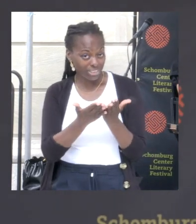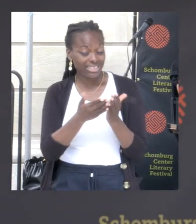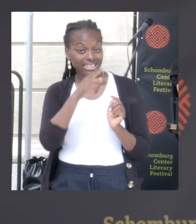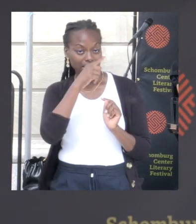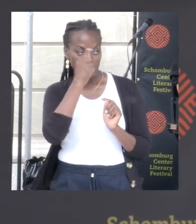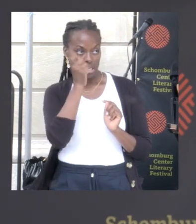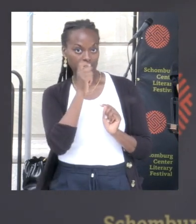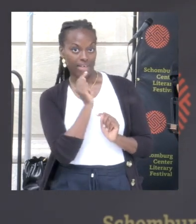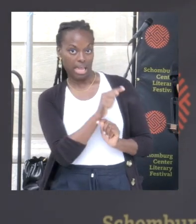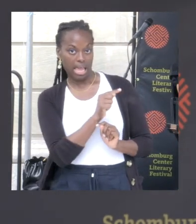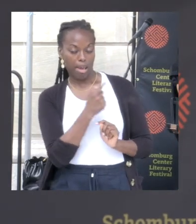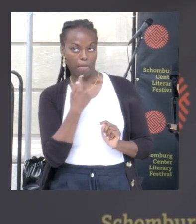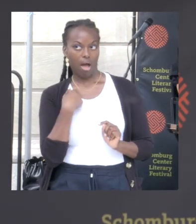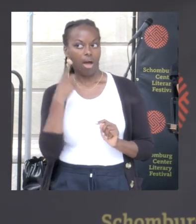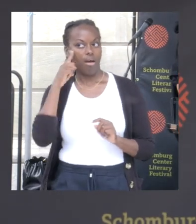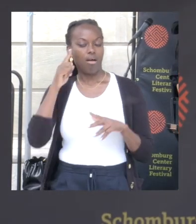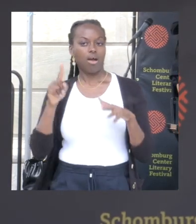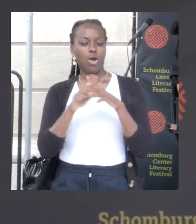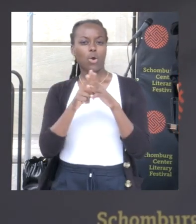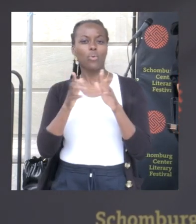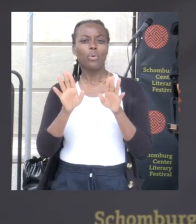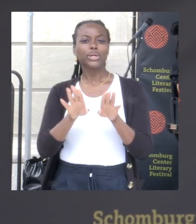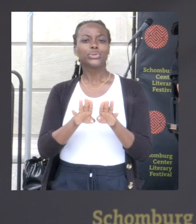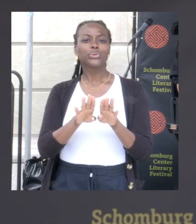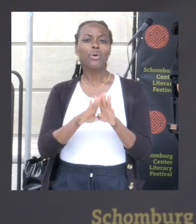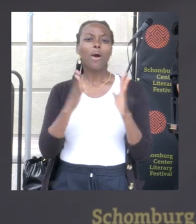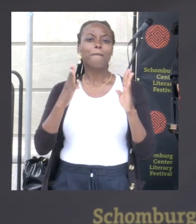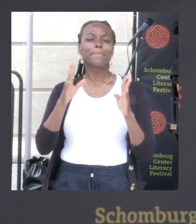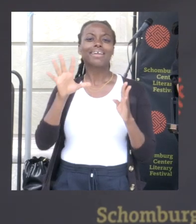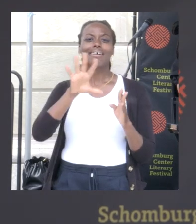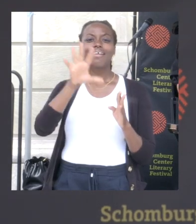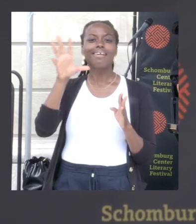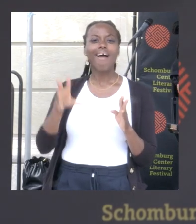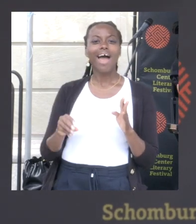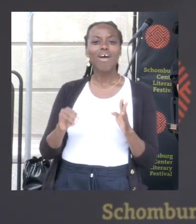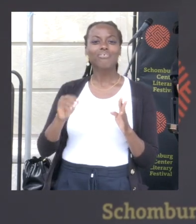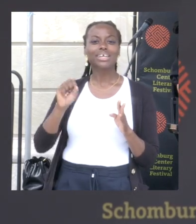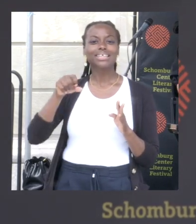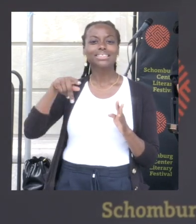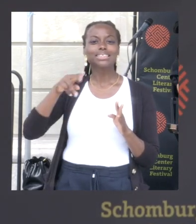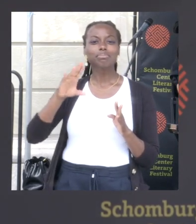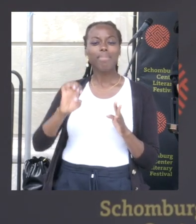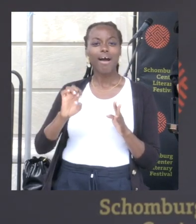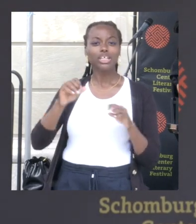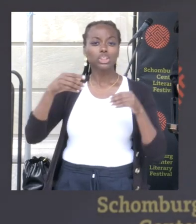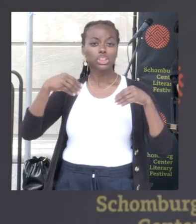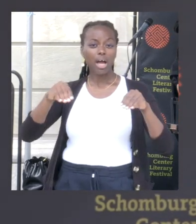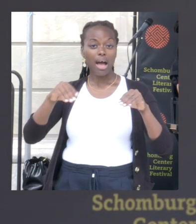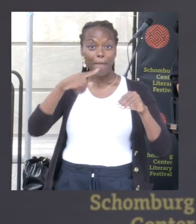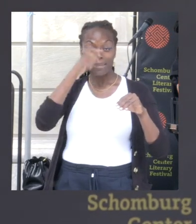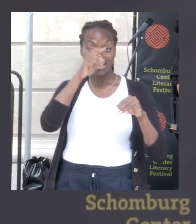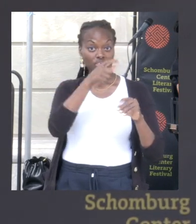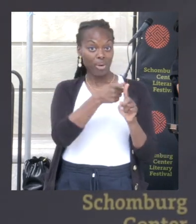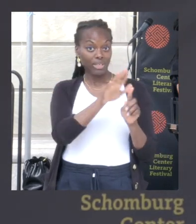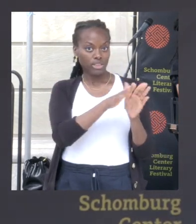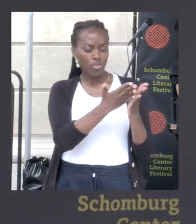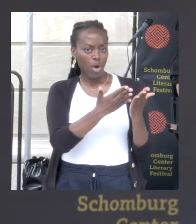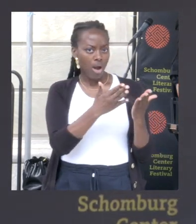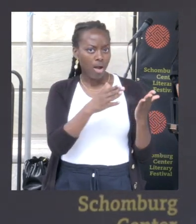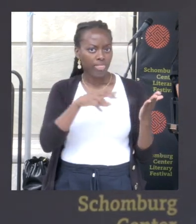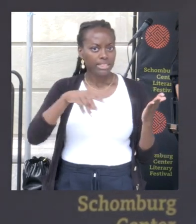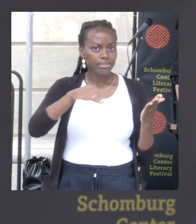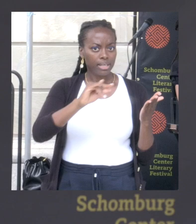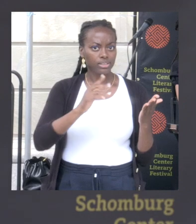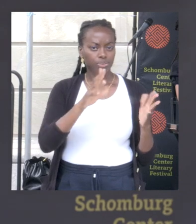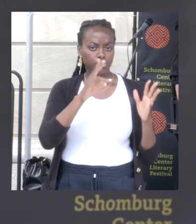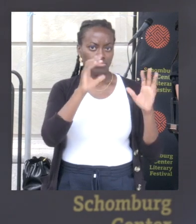because all of the spices in that other book were so incredible. But I love that you're leaning into Black joy in telling these